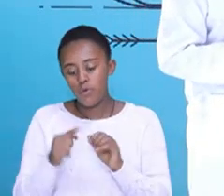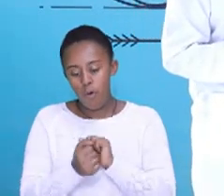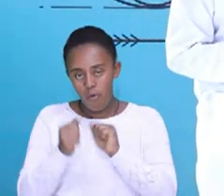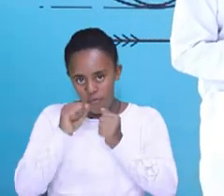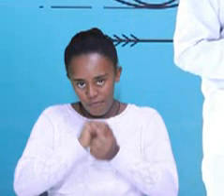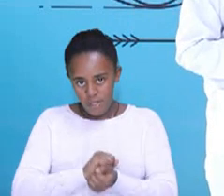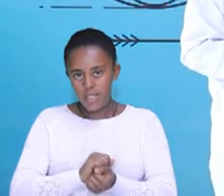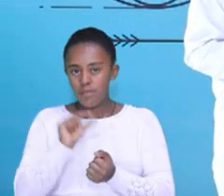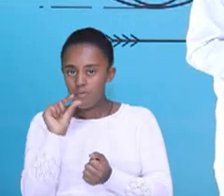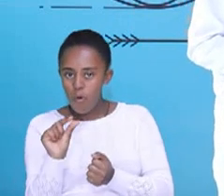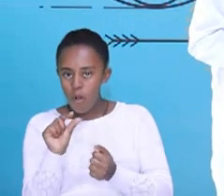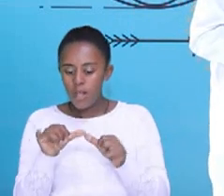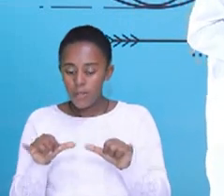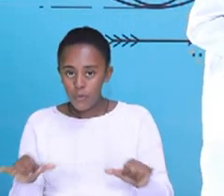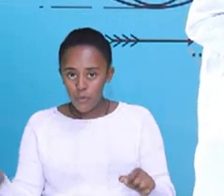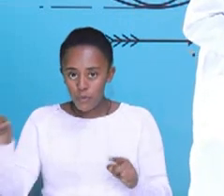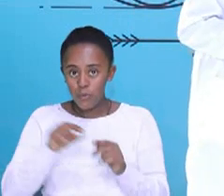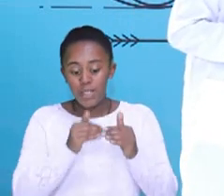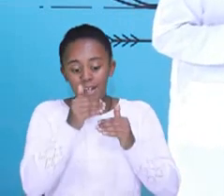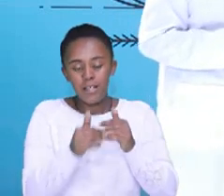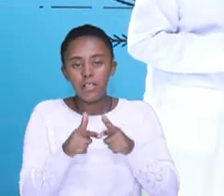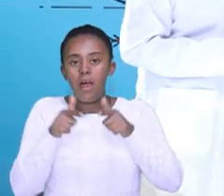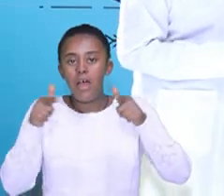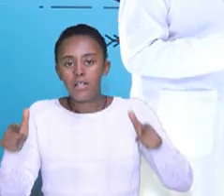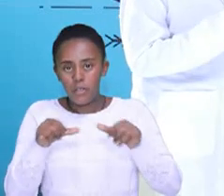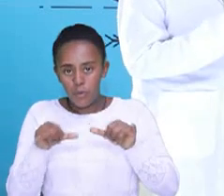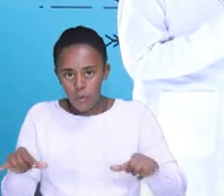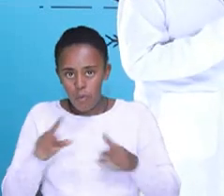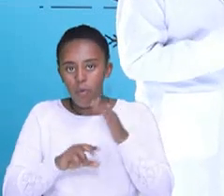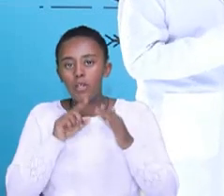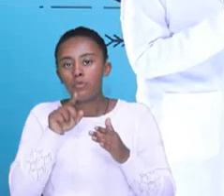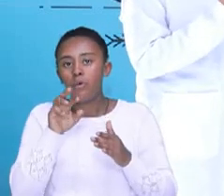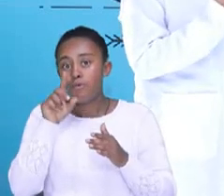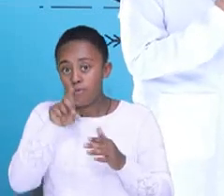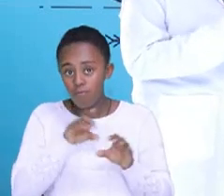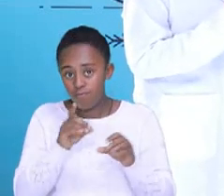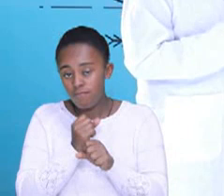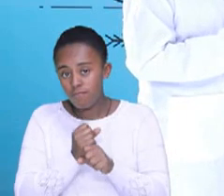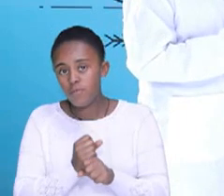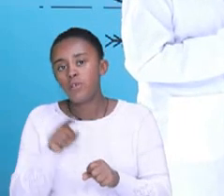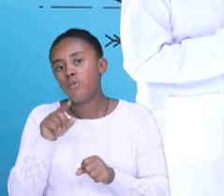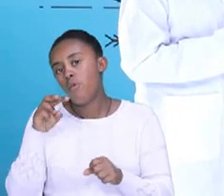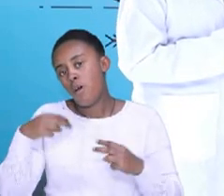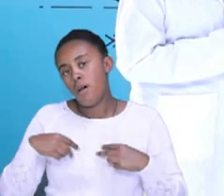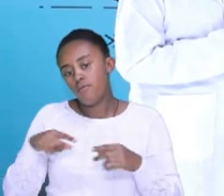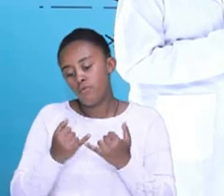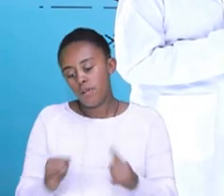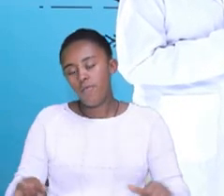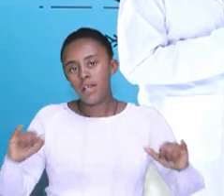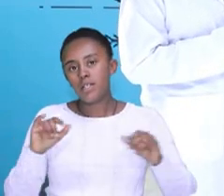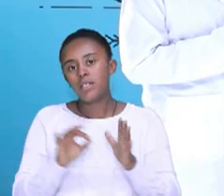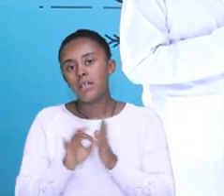convert smaller units to the next larger unit, what you have to do is you have to divide